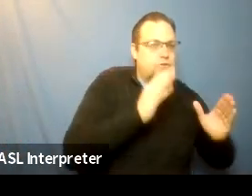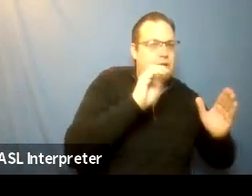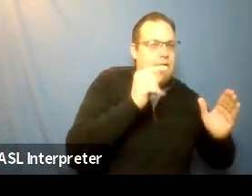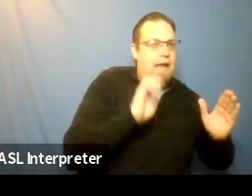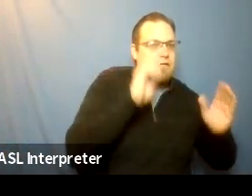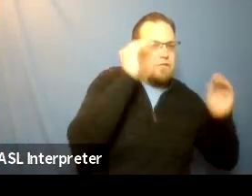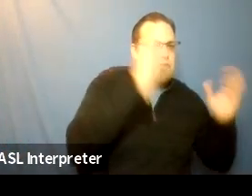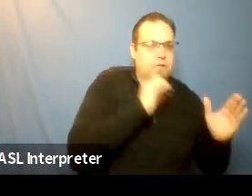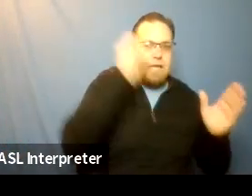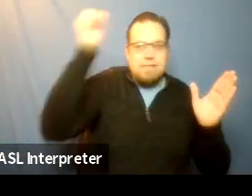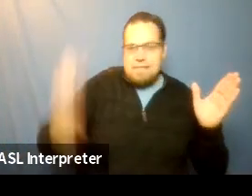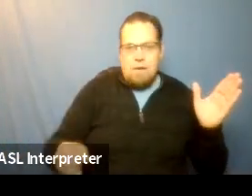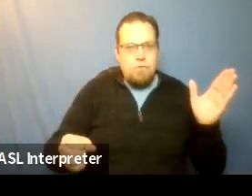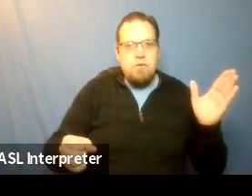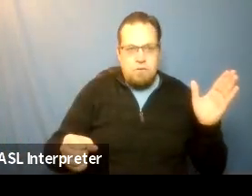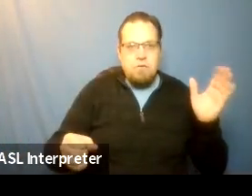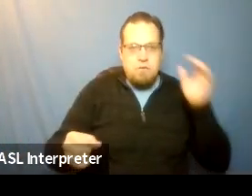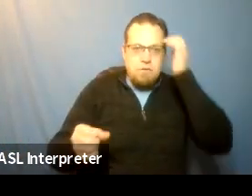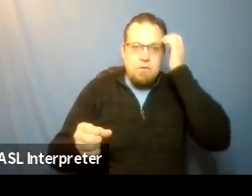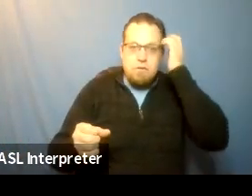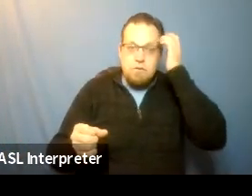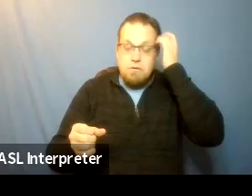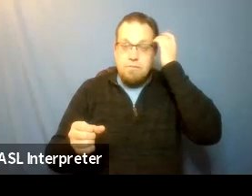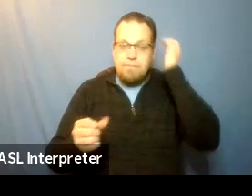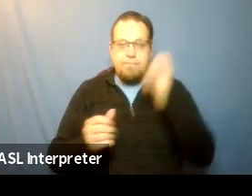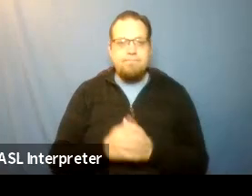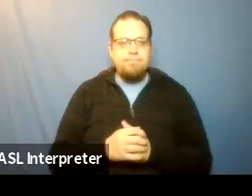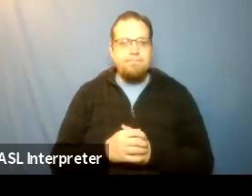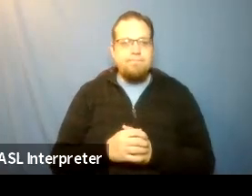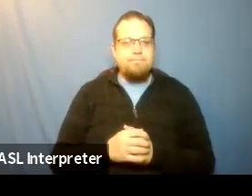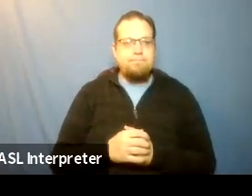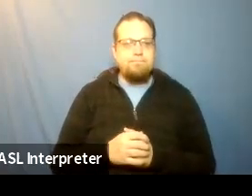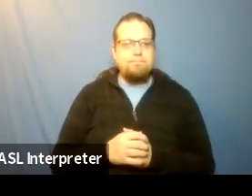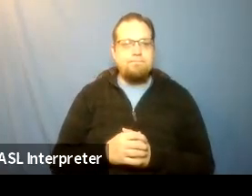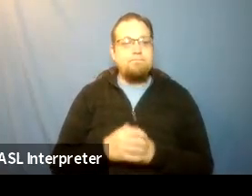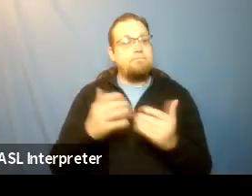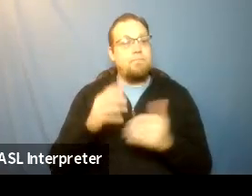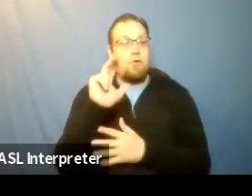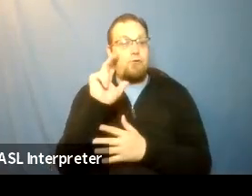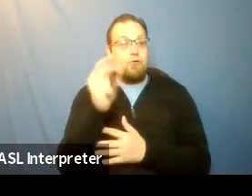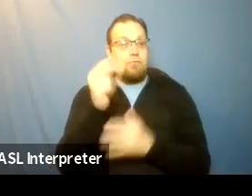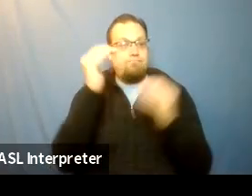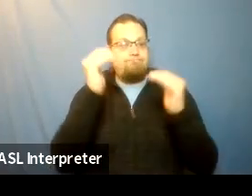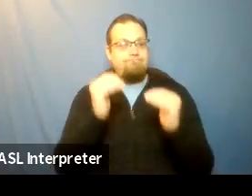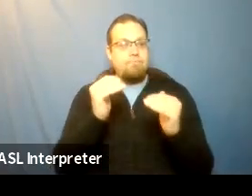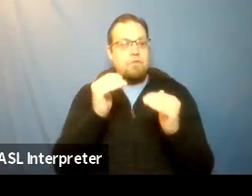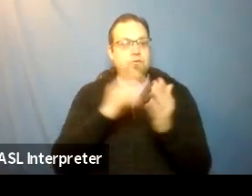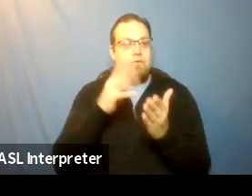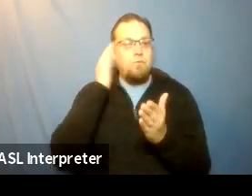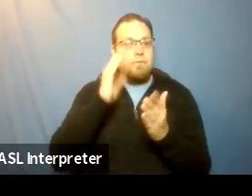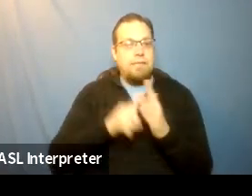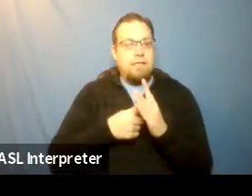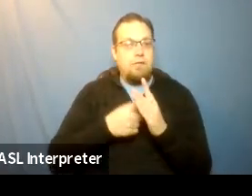to if I was going to do hybrid learning at South, let's say. The third bullet there, students will begin in their